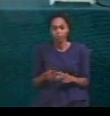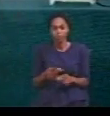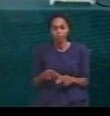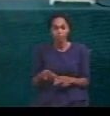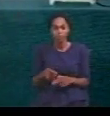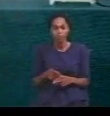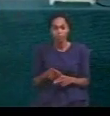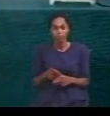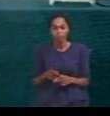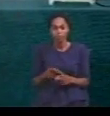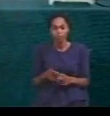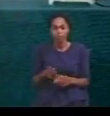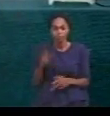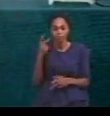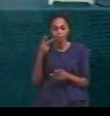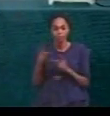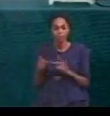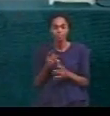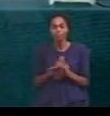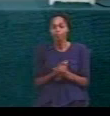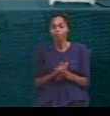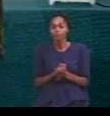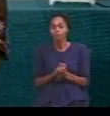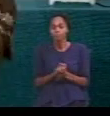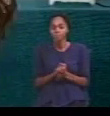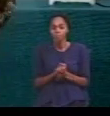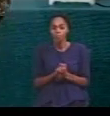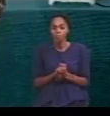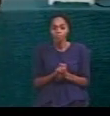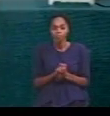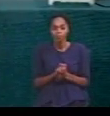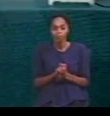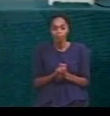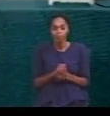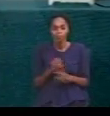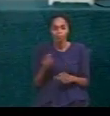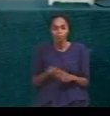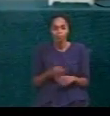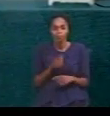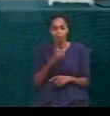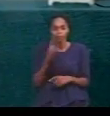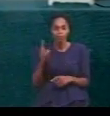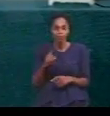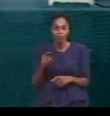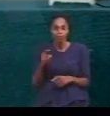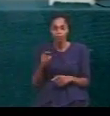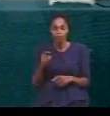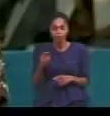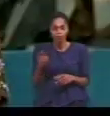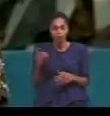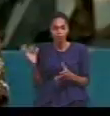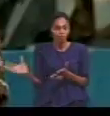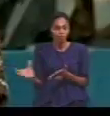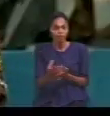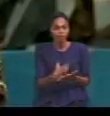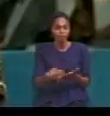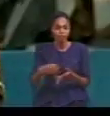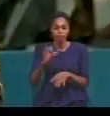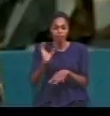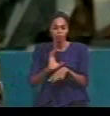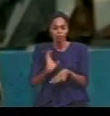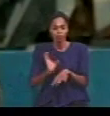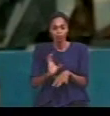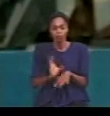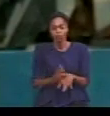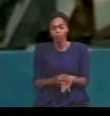Prophetess Yvonne Chibalich Mambo. I'm coming from Harvest Mission Church International. I'm